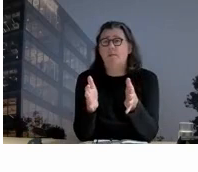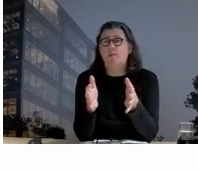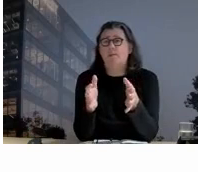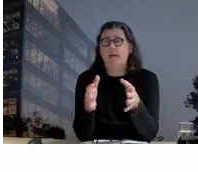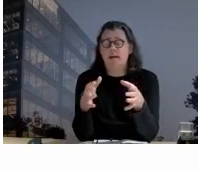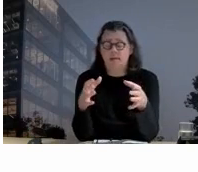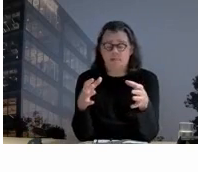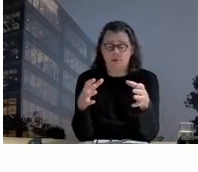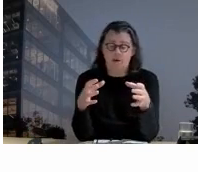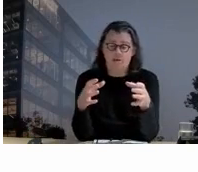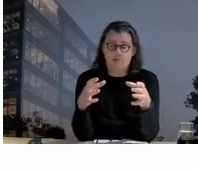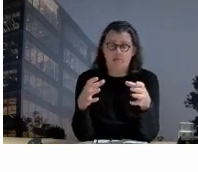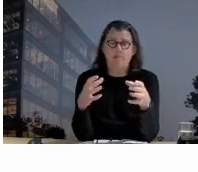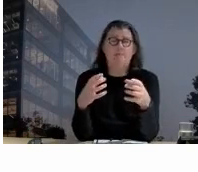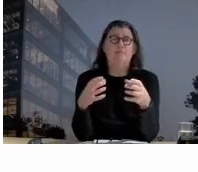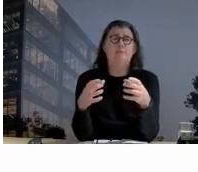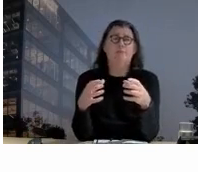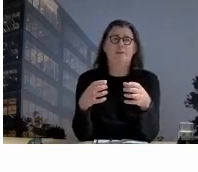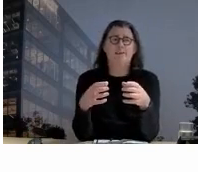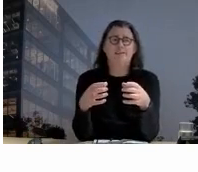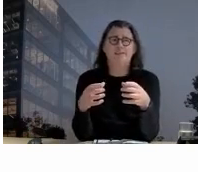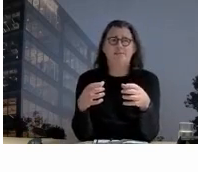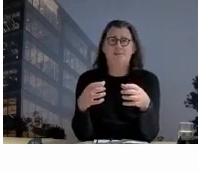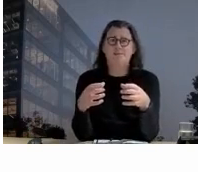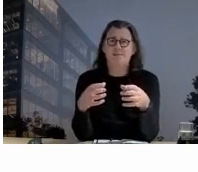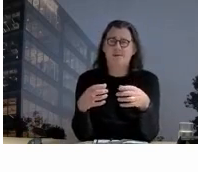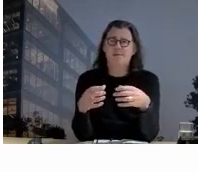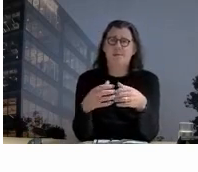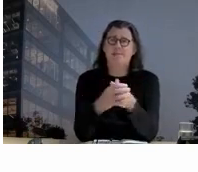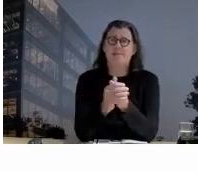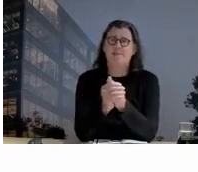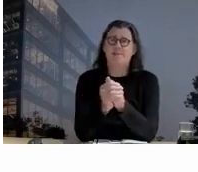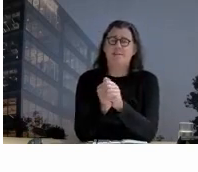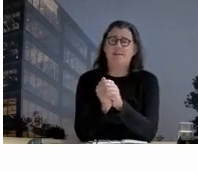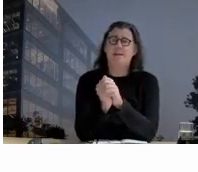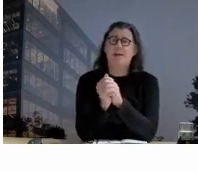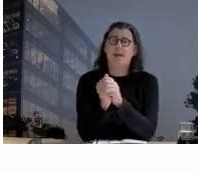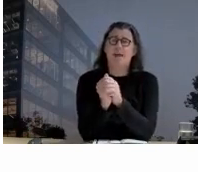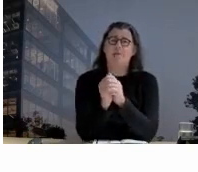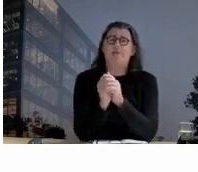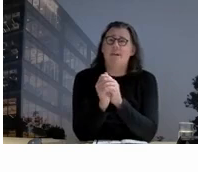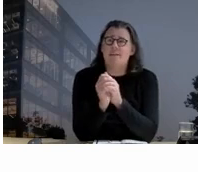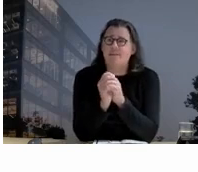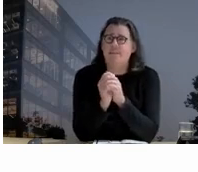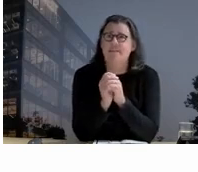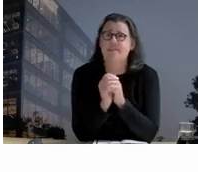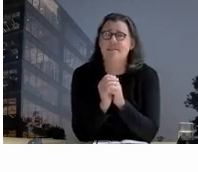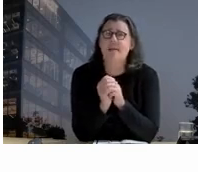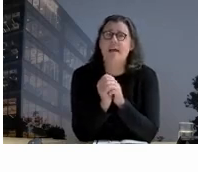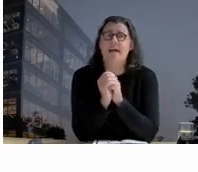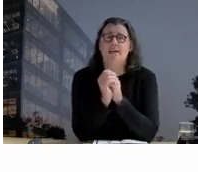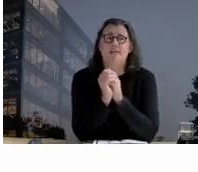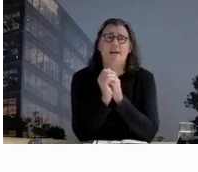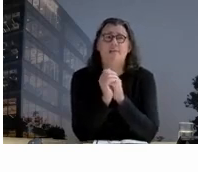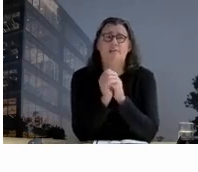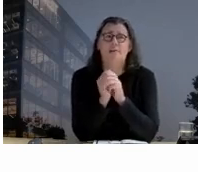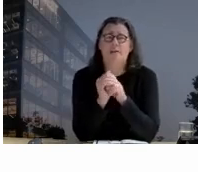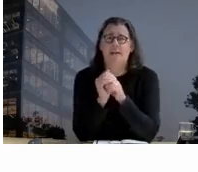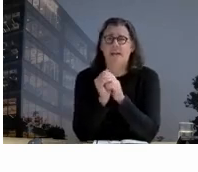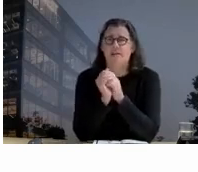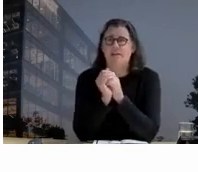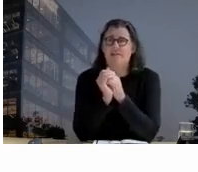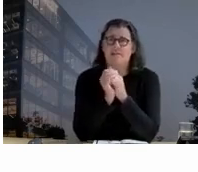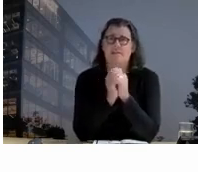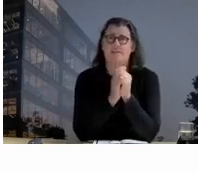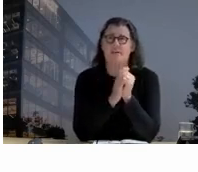lot of people. We weren't, if you went to university when I went to university, trained in this, and you're having to